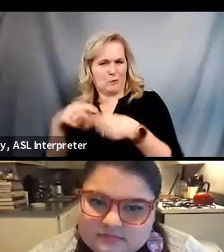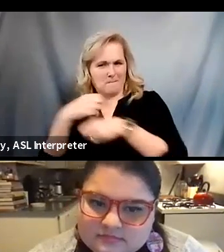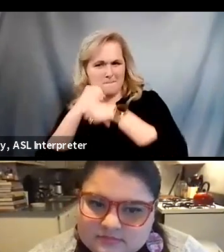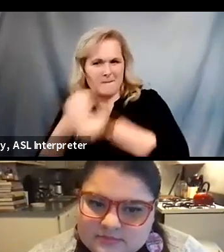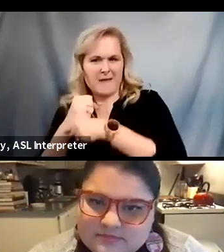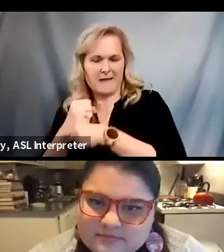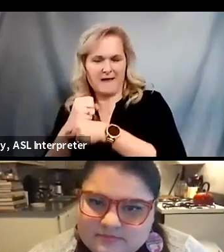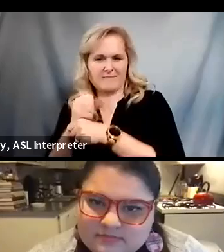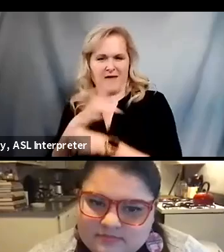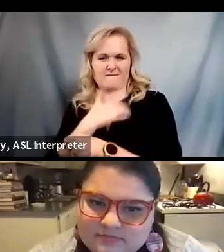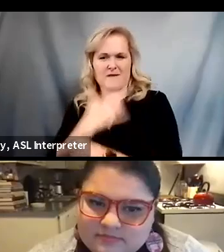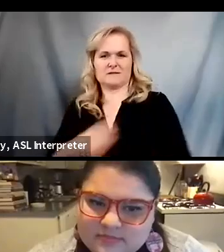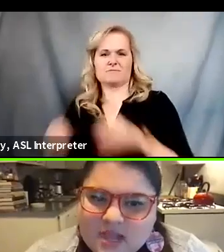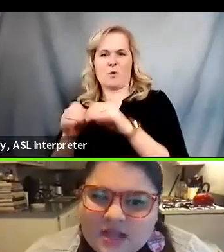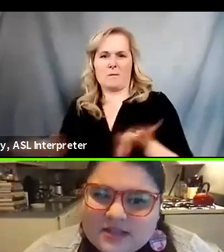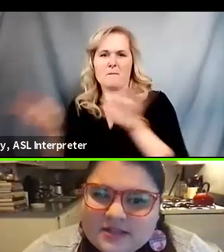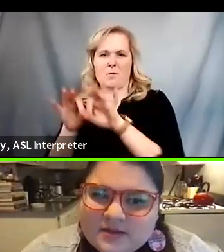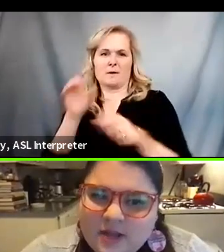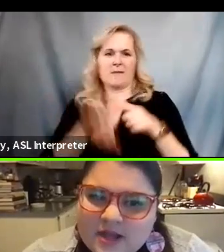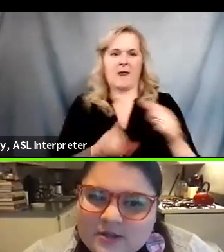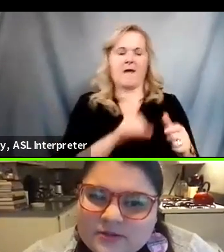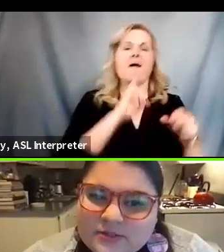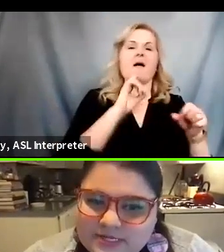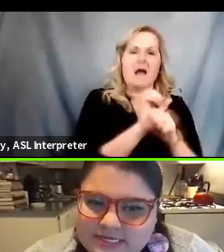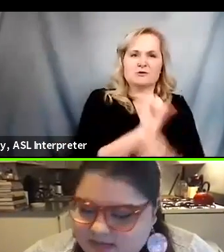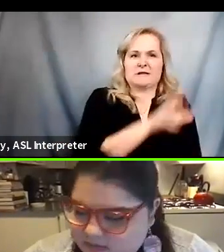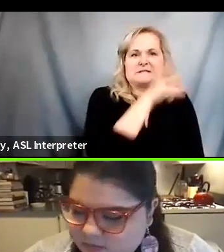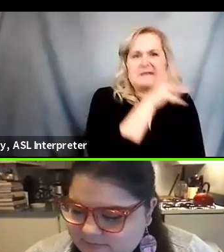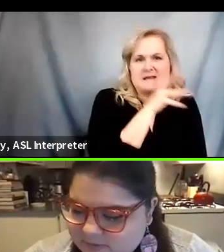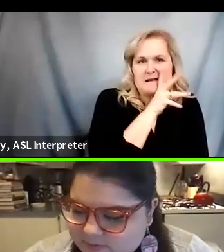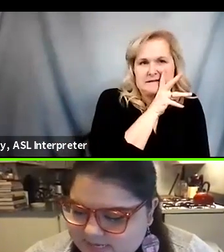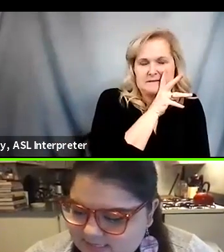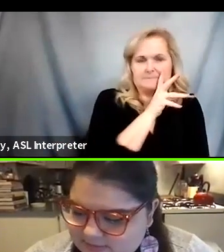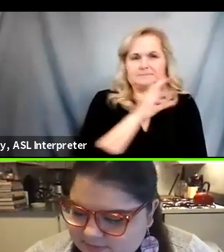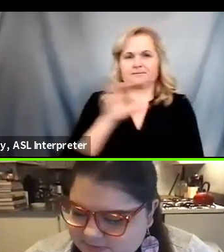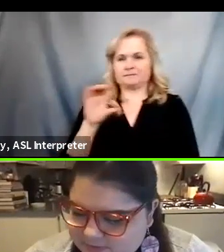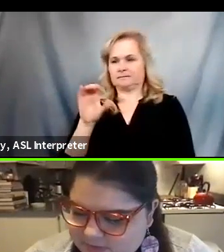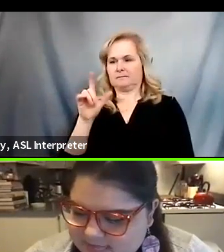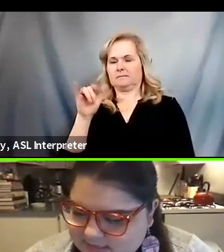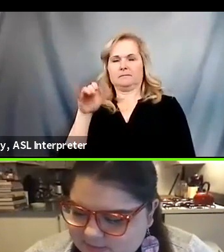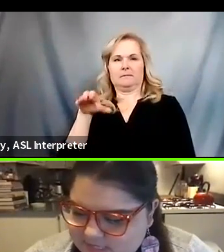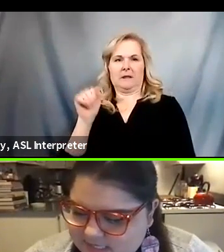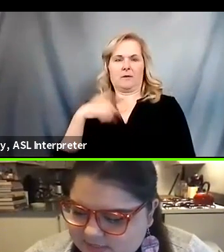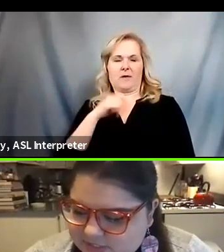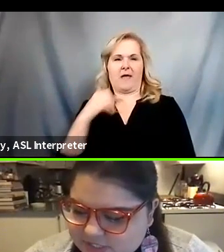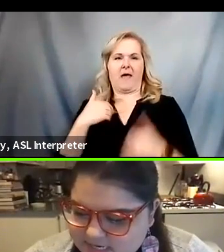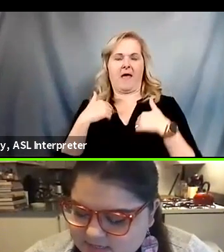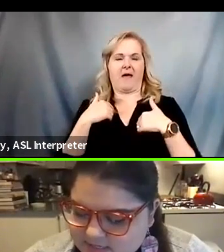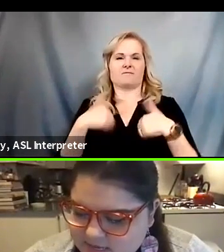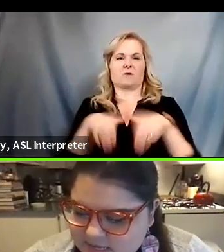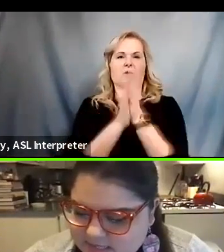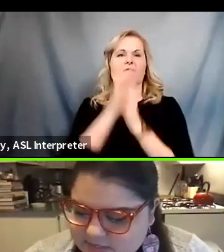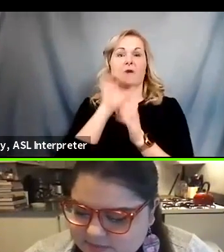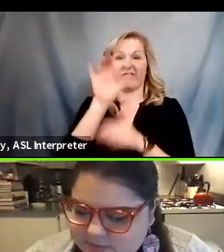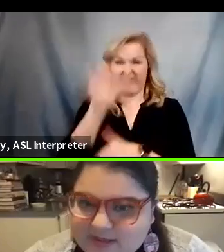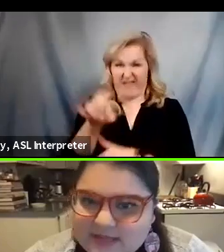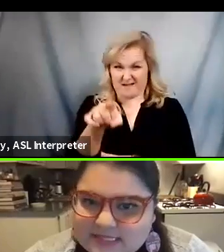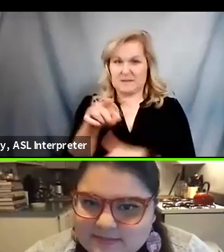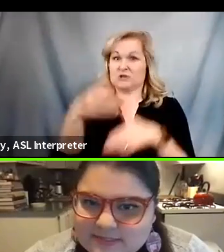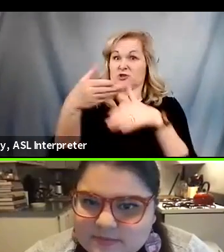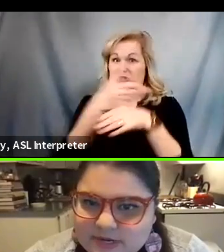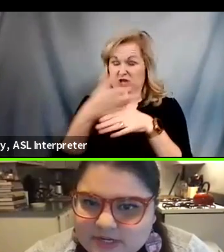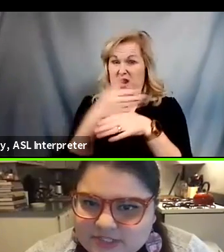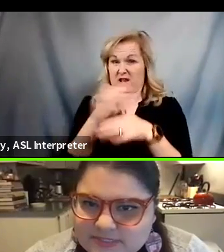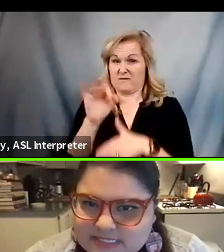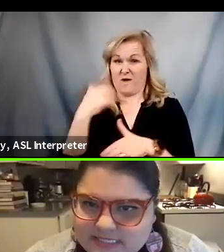aloud. Check. Claudia, we have requests for that to be shared. And so if you have that